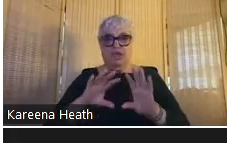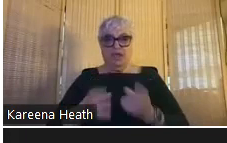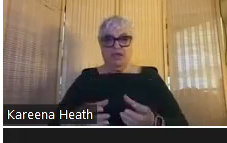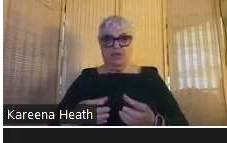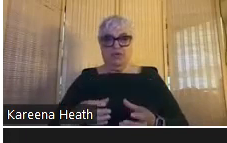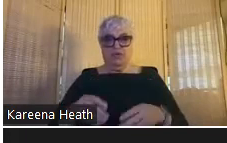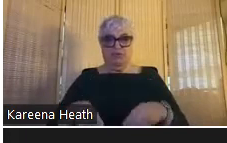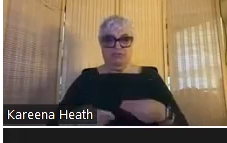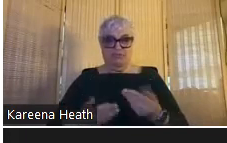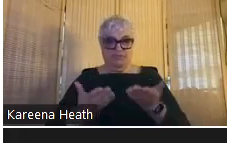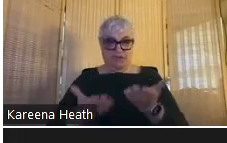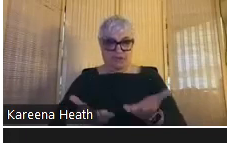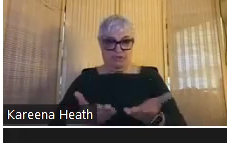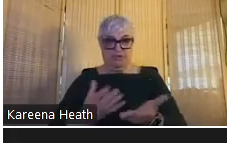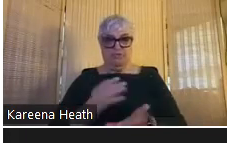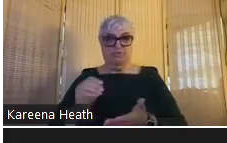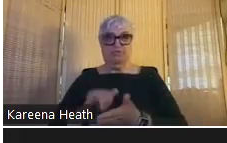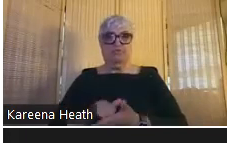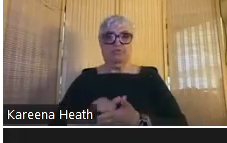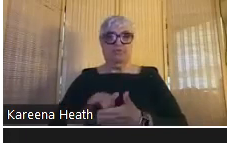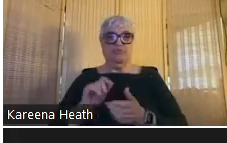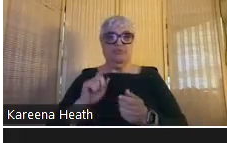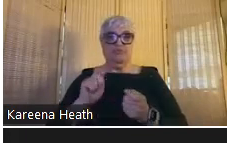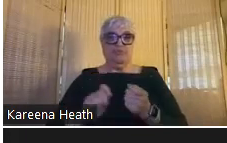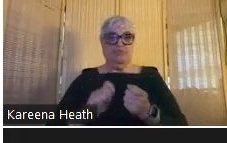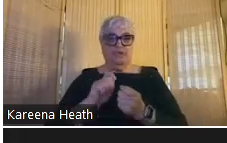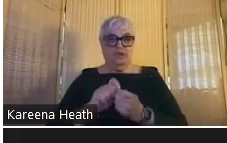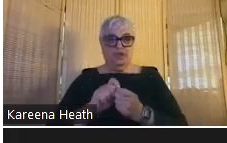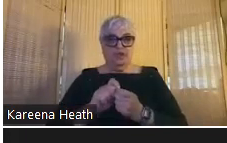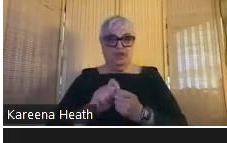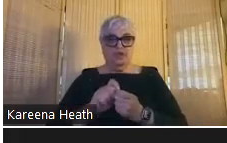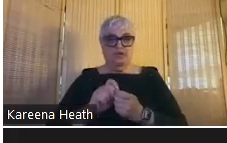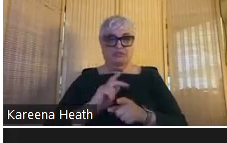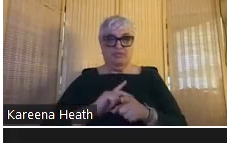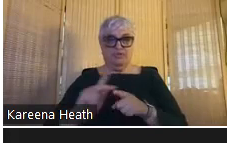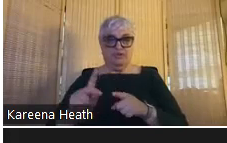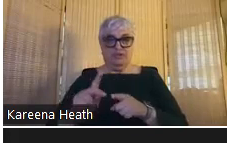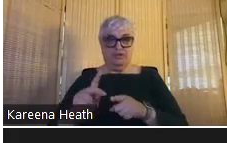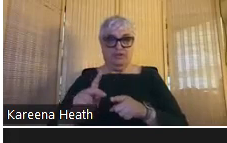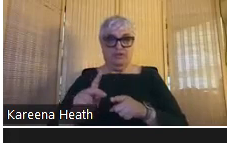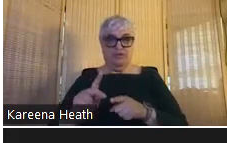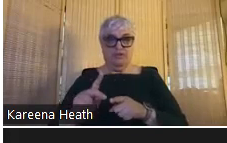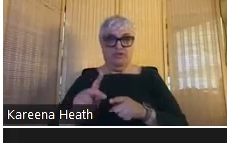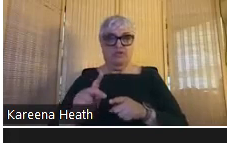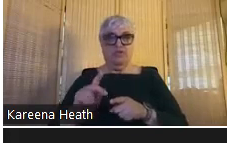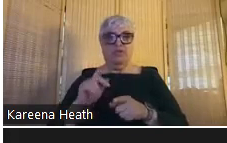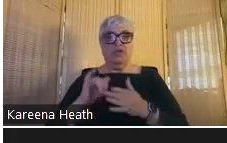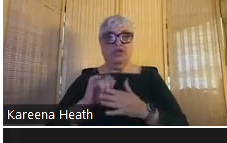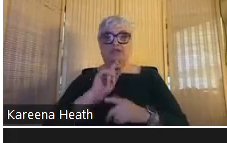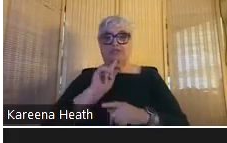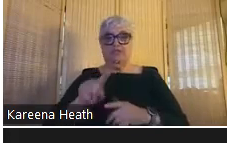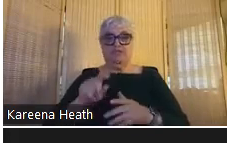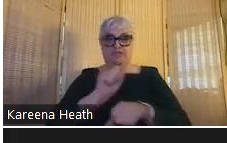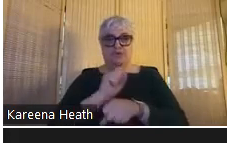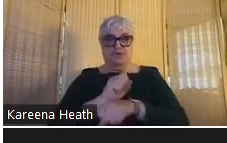being proposed, and this particular professional has to be assigned duties that are within their training